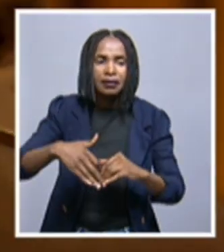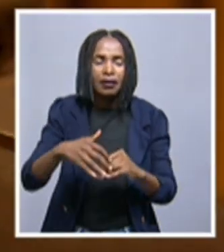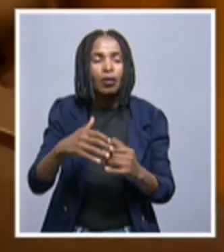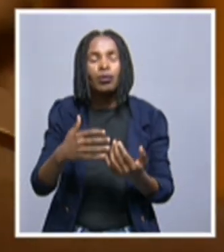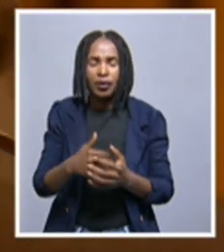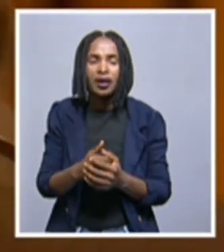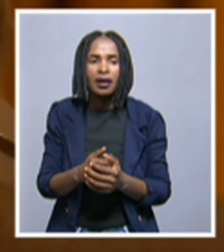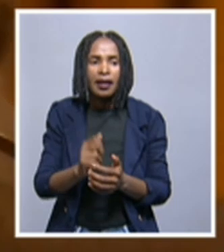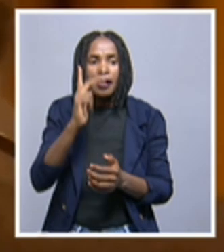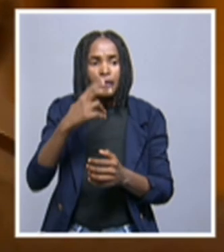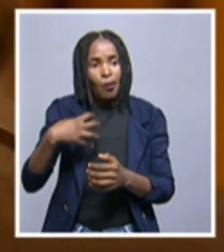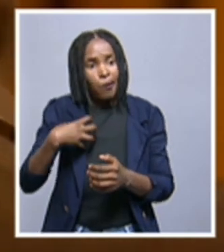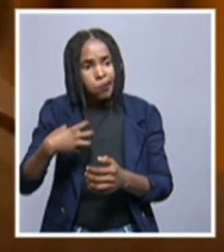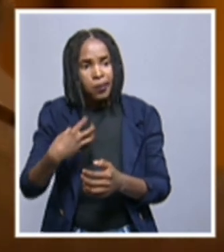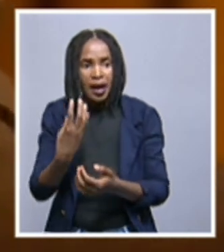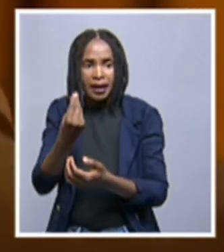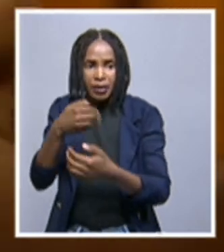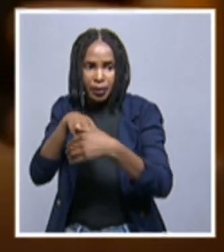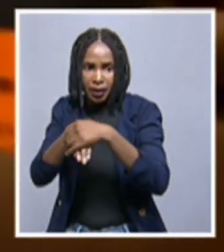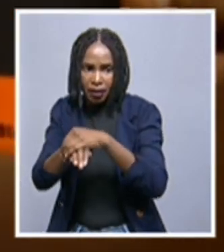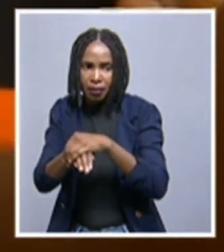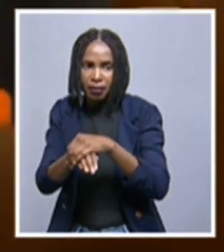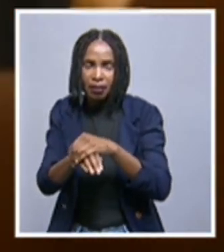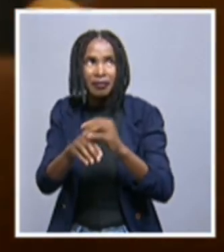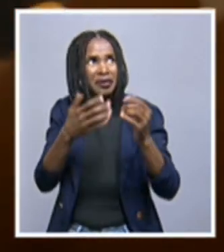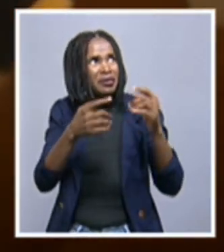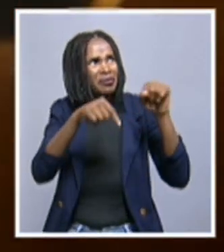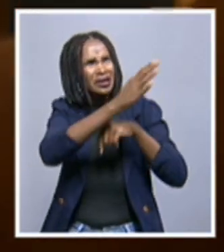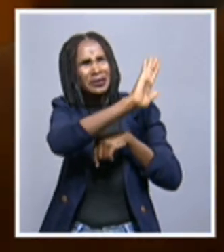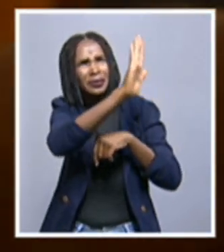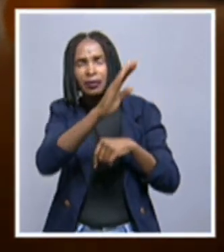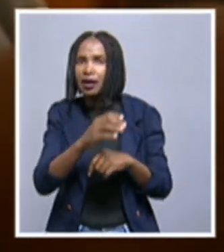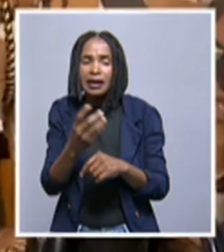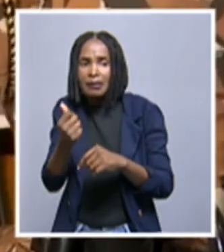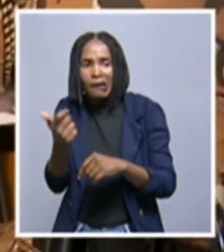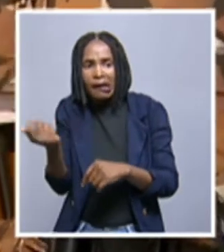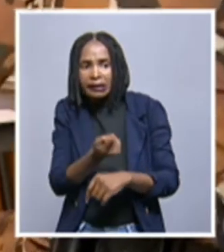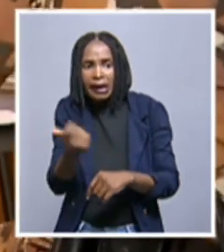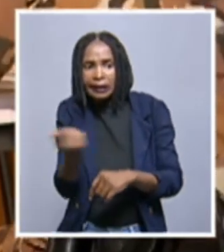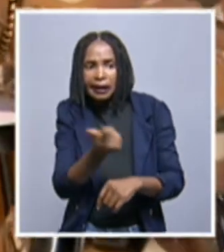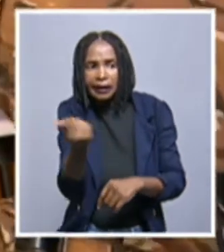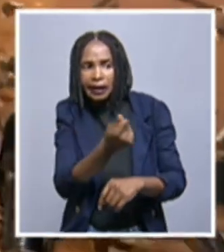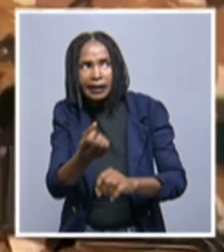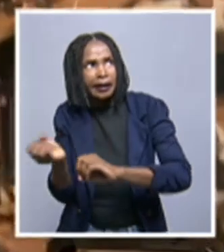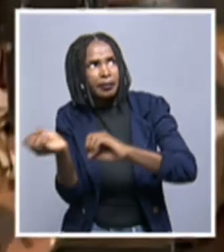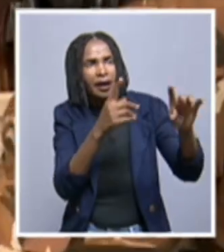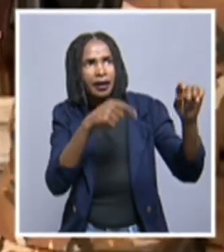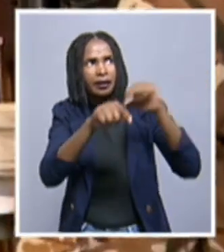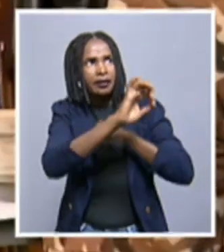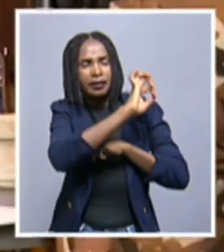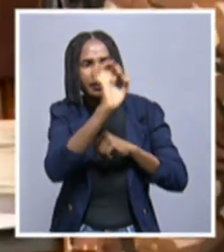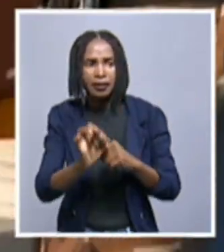instabilities. That's when especially the foreign investors, they would try to pull out, and that would be the worst case that